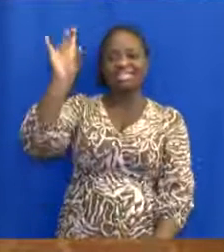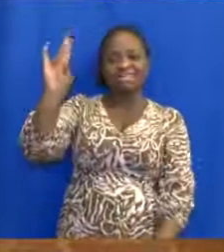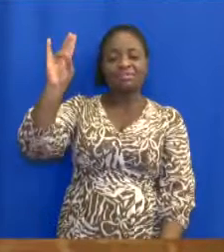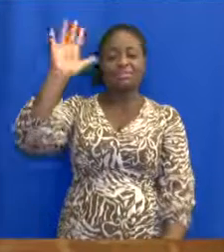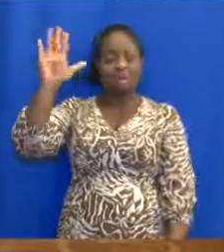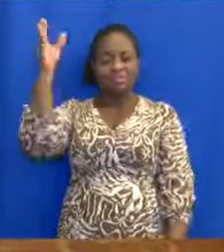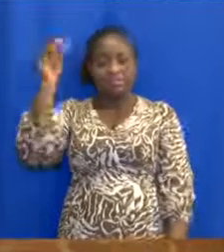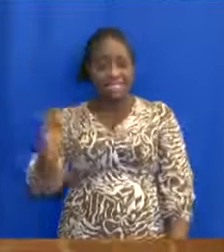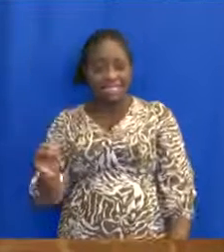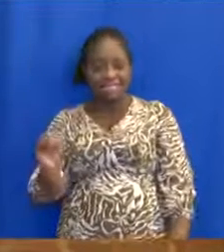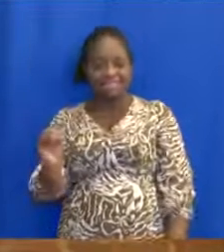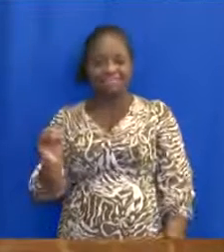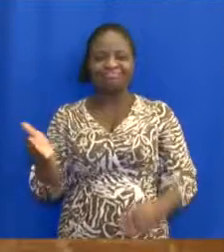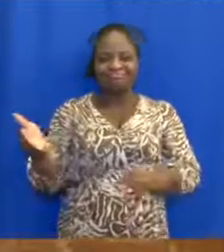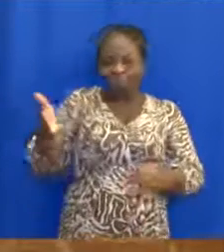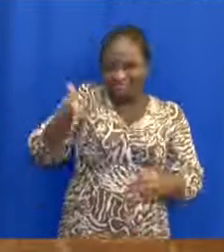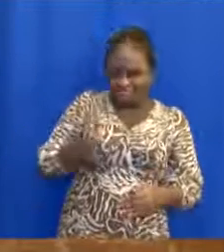a month ago to